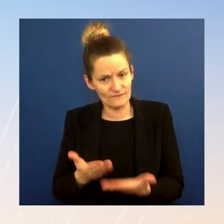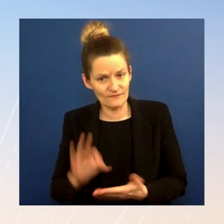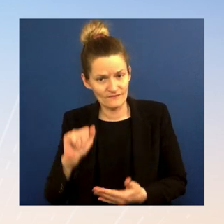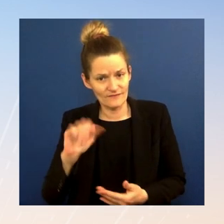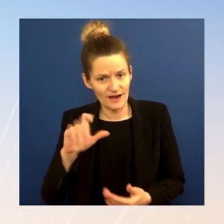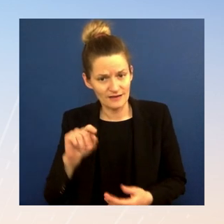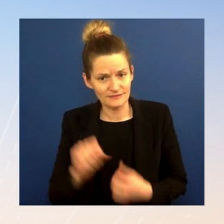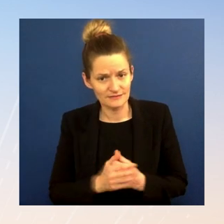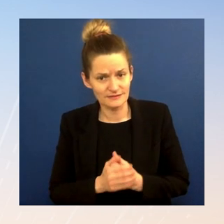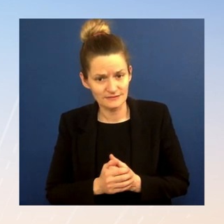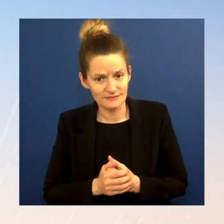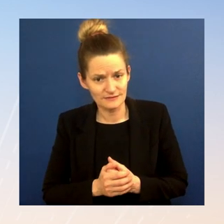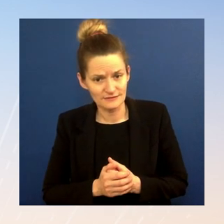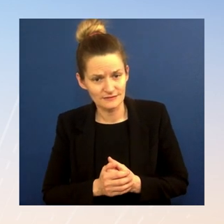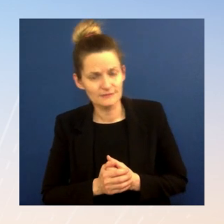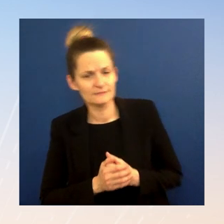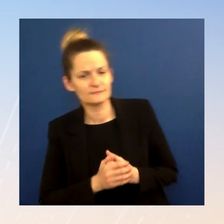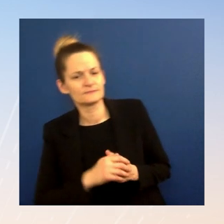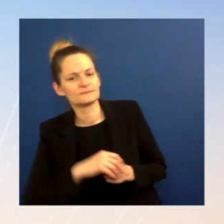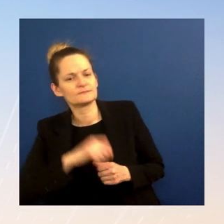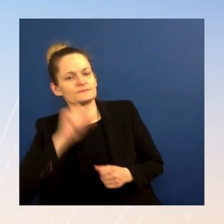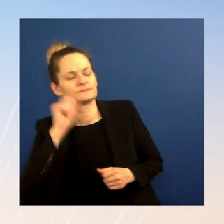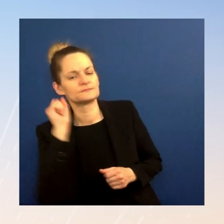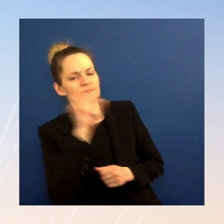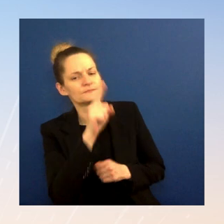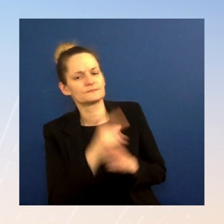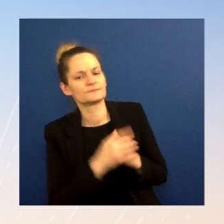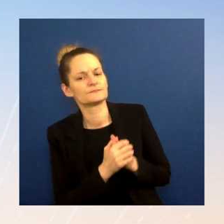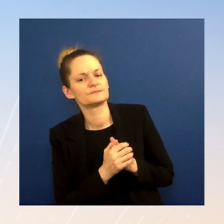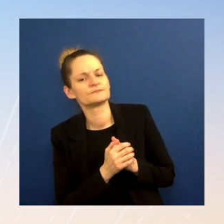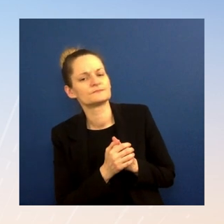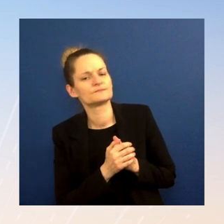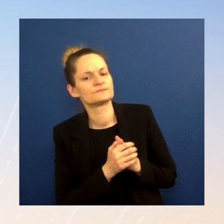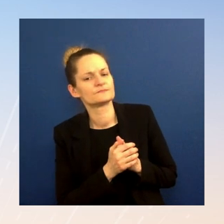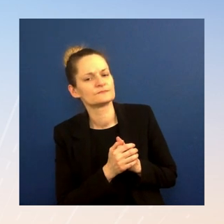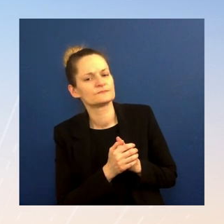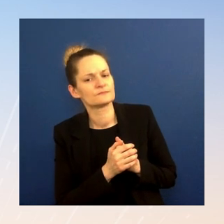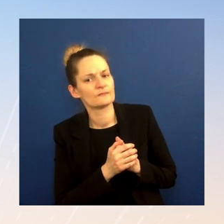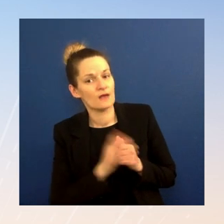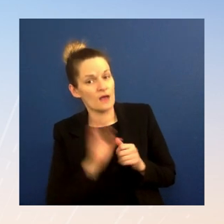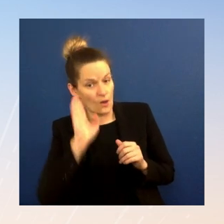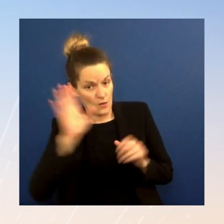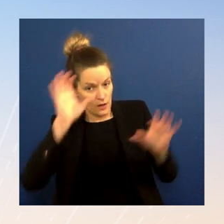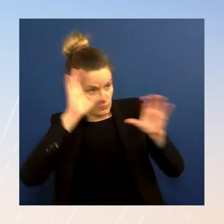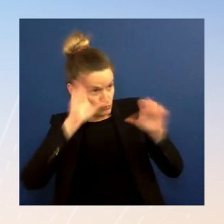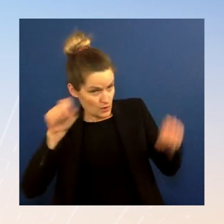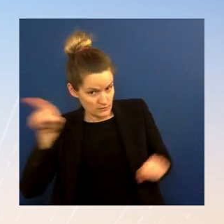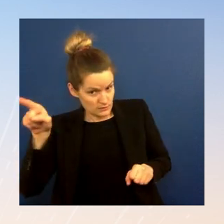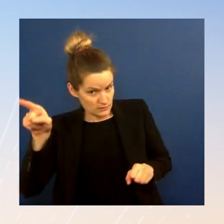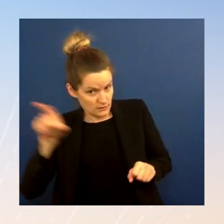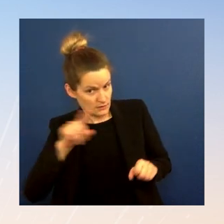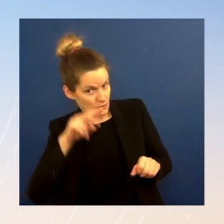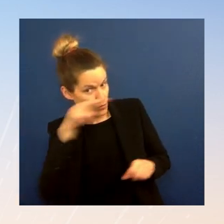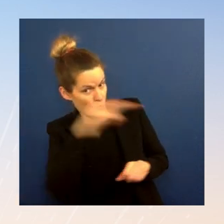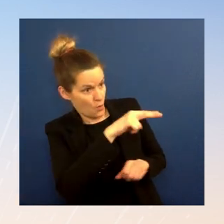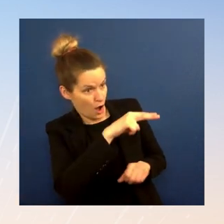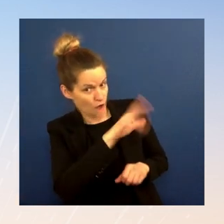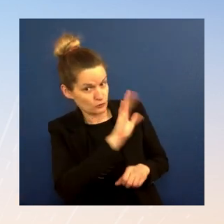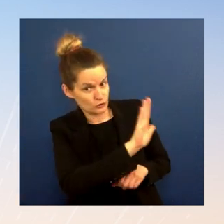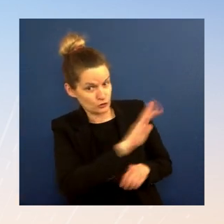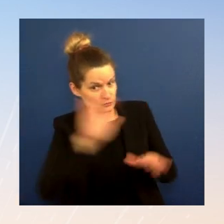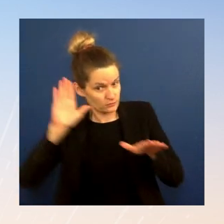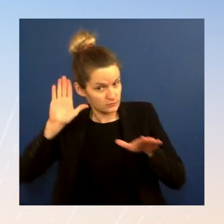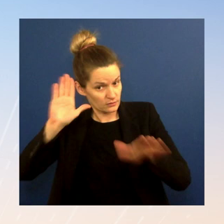watch the beginning of the hearing on Capitol Hill, and will his schedule be adjusted around that? I don't know what his schedule is yet. I am certain that he